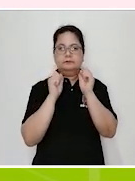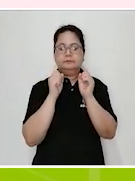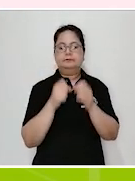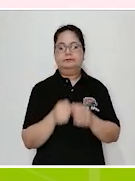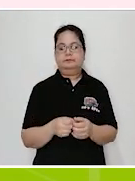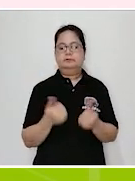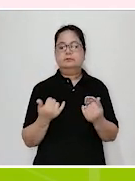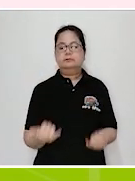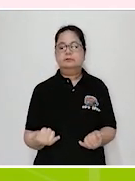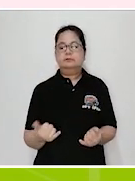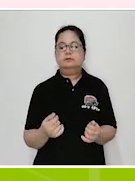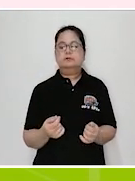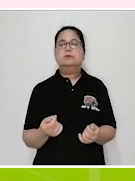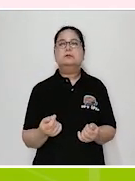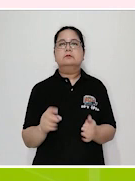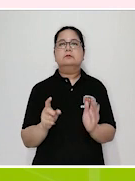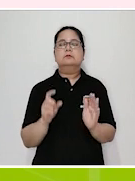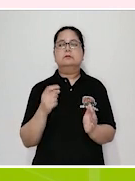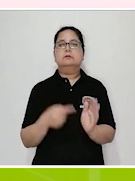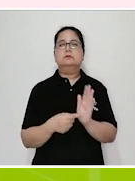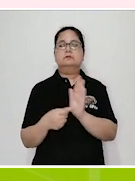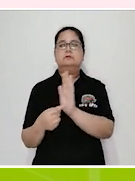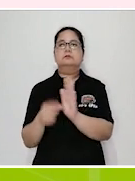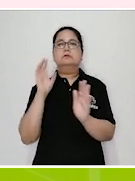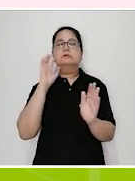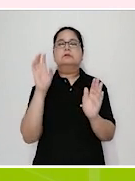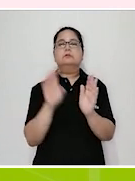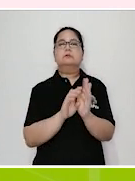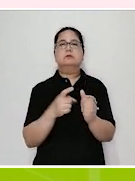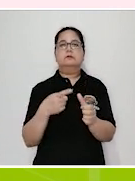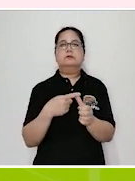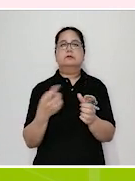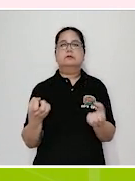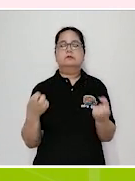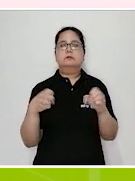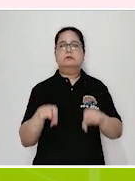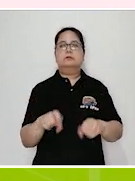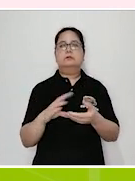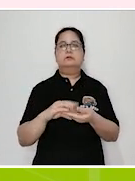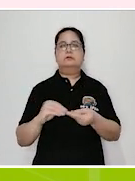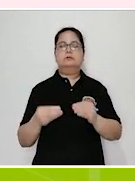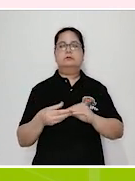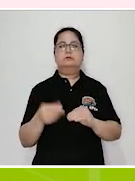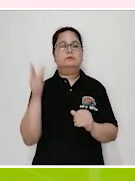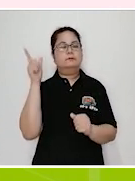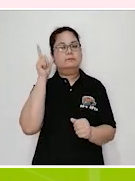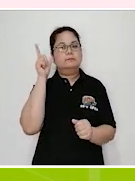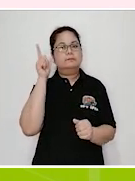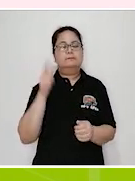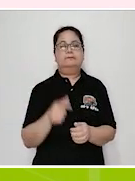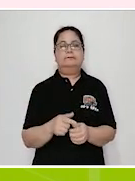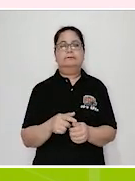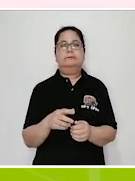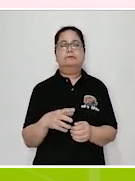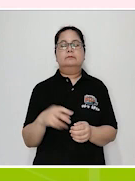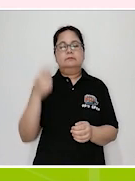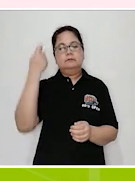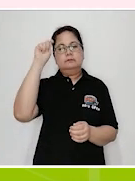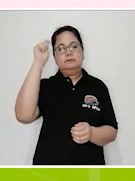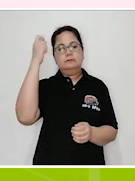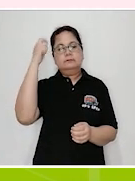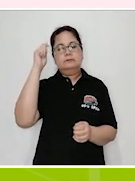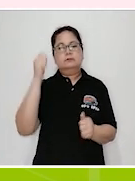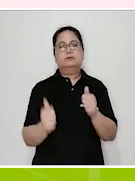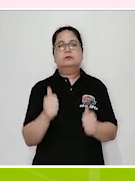Now, I am going to show you the picture of the first scenario in the story. Listen carefully and think